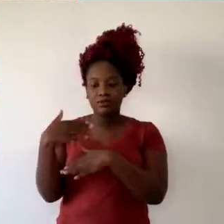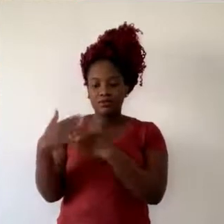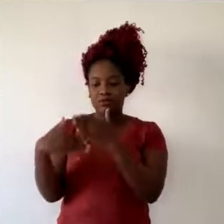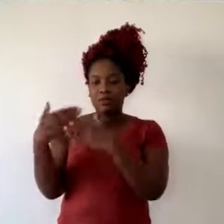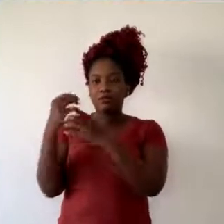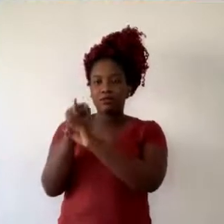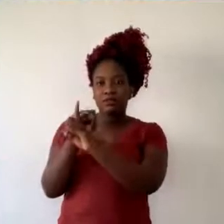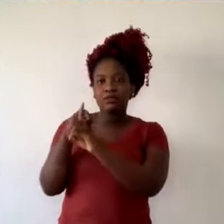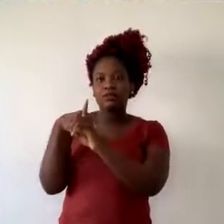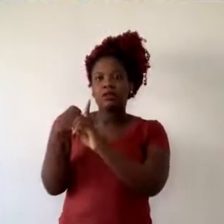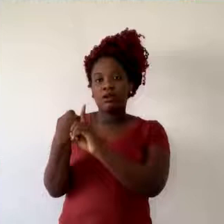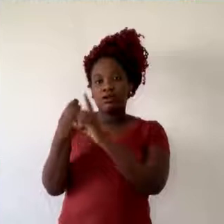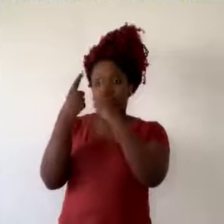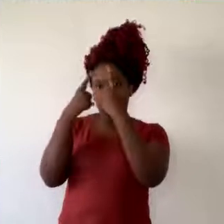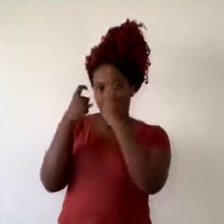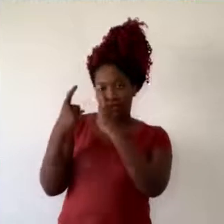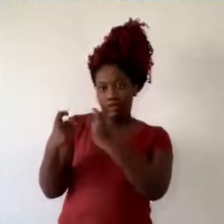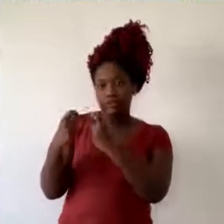social construction